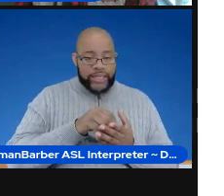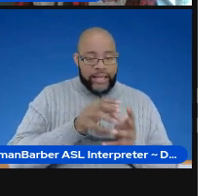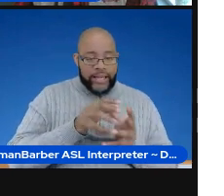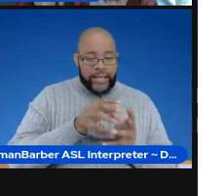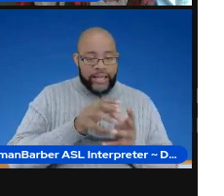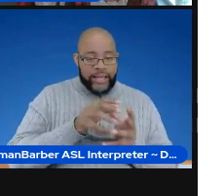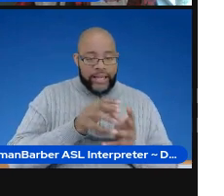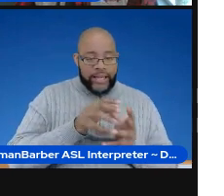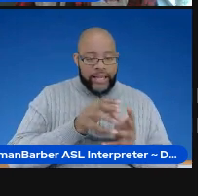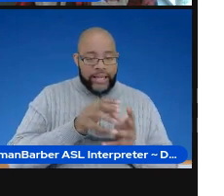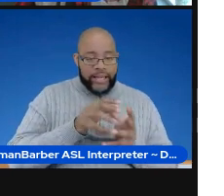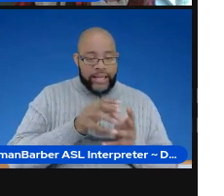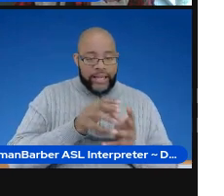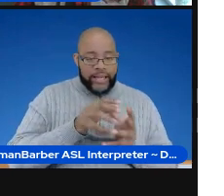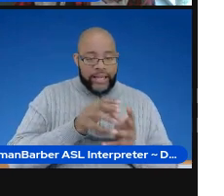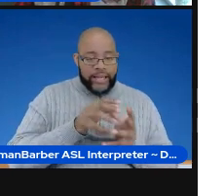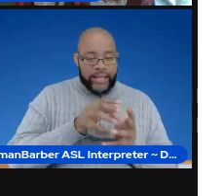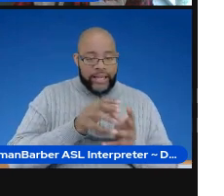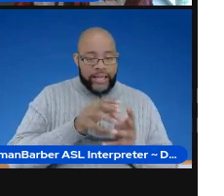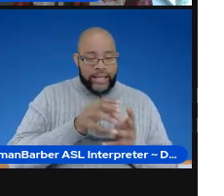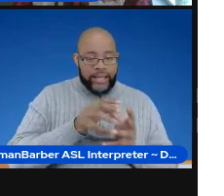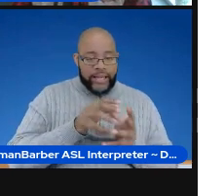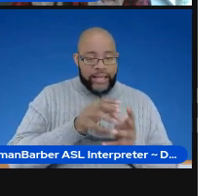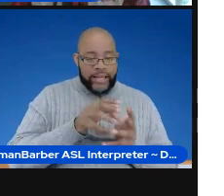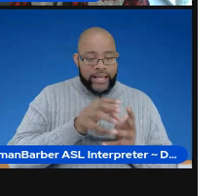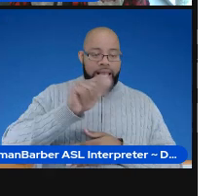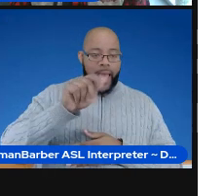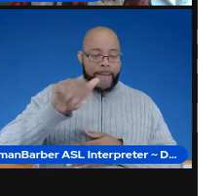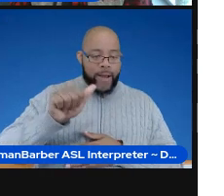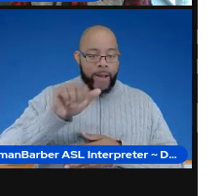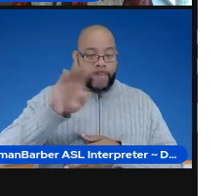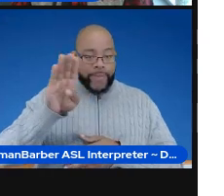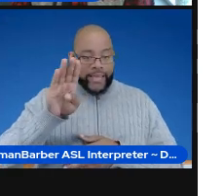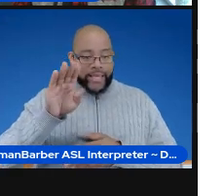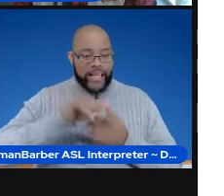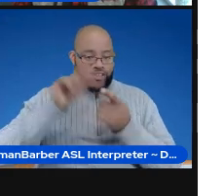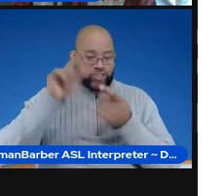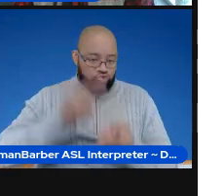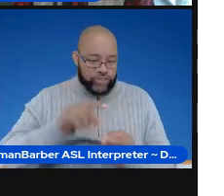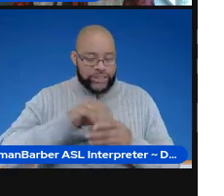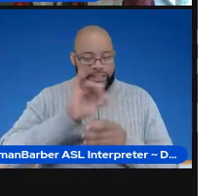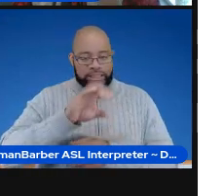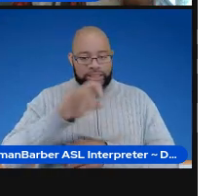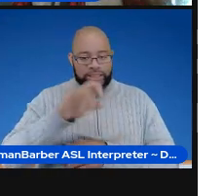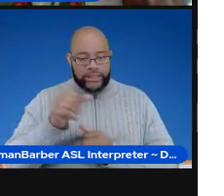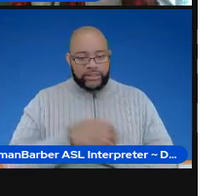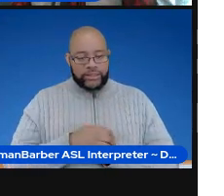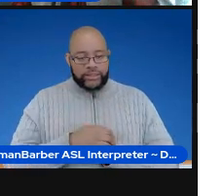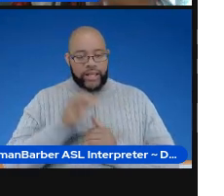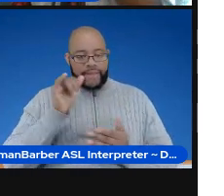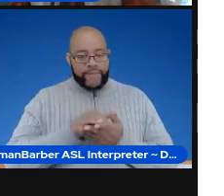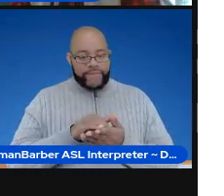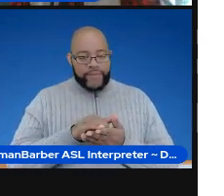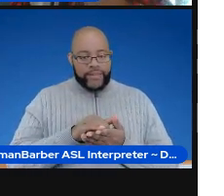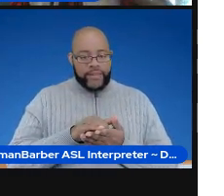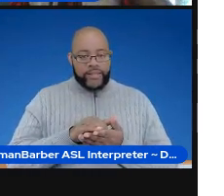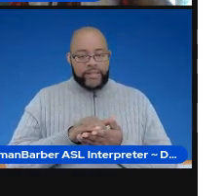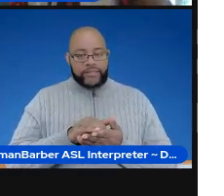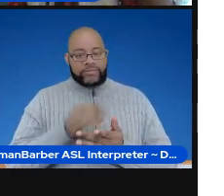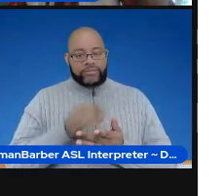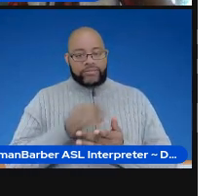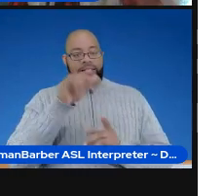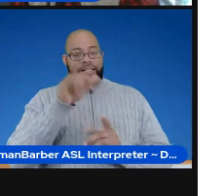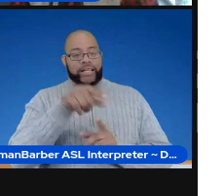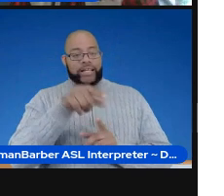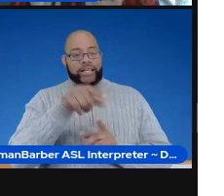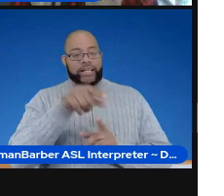can see that the NF-kappa B nuclear binding is significantly decreased in these cells. And that comes to find out it's